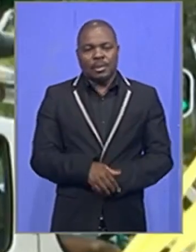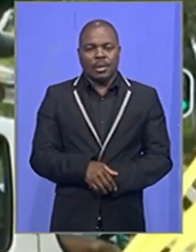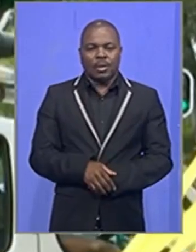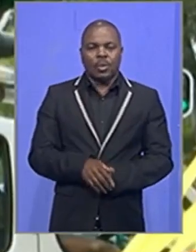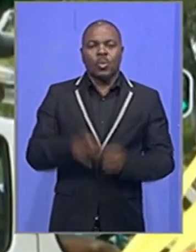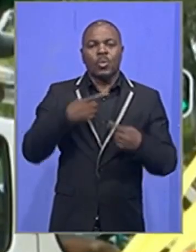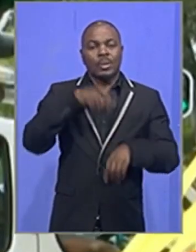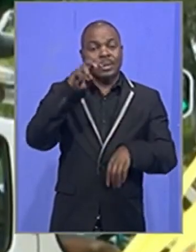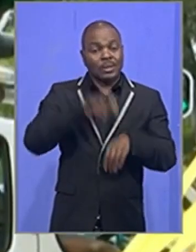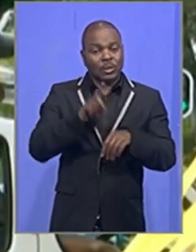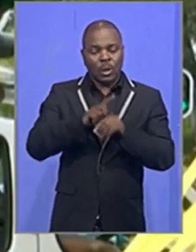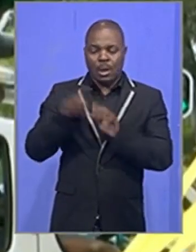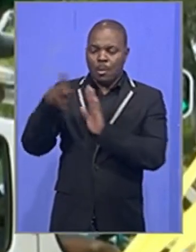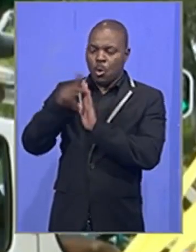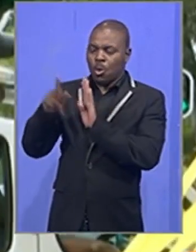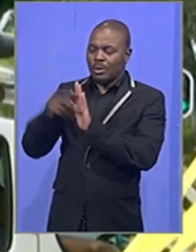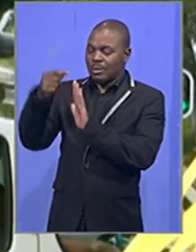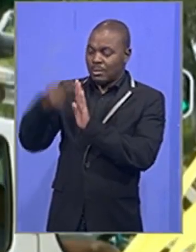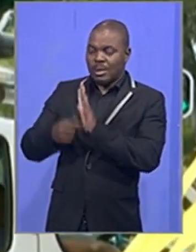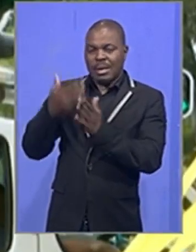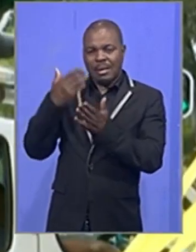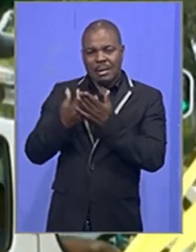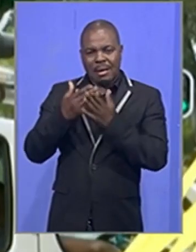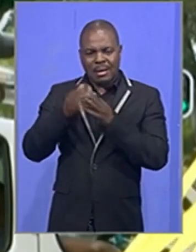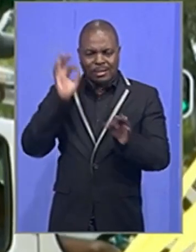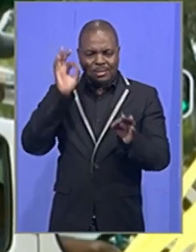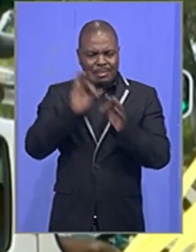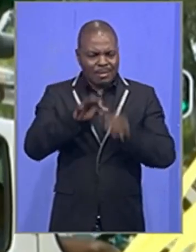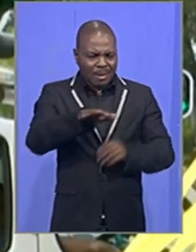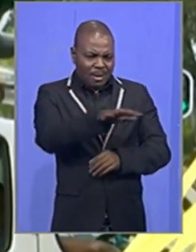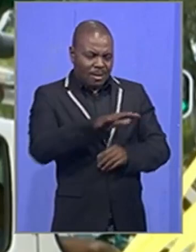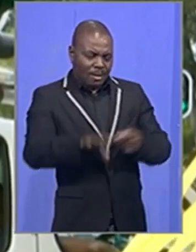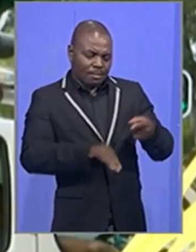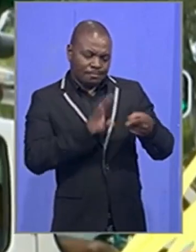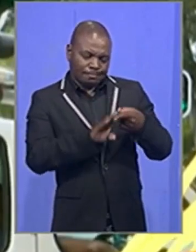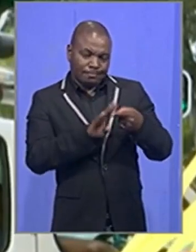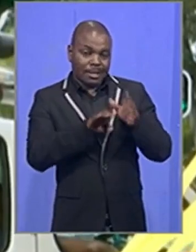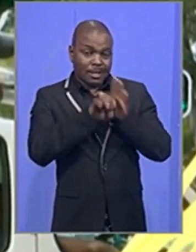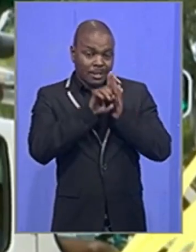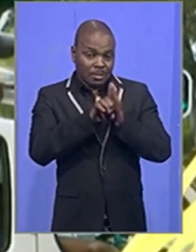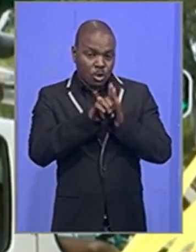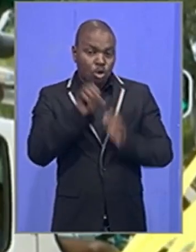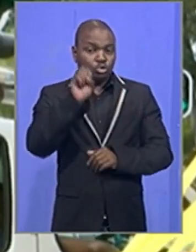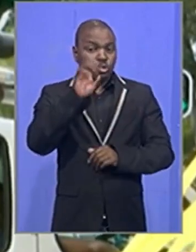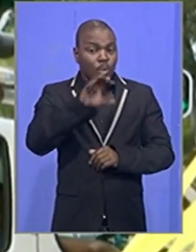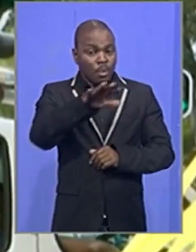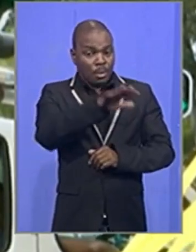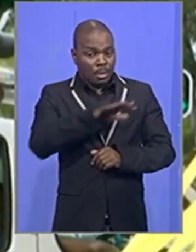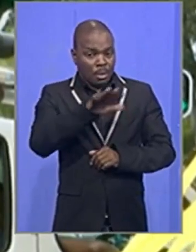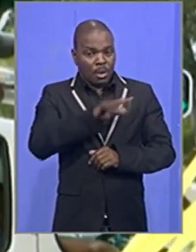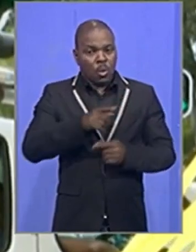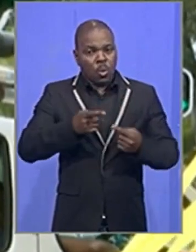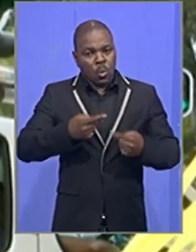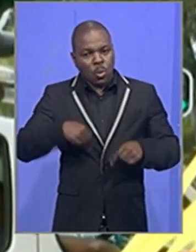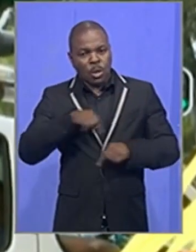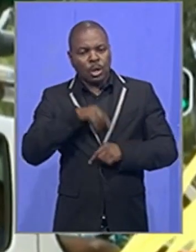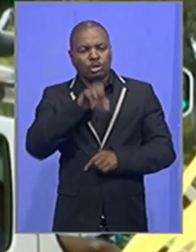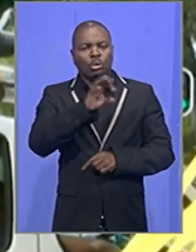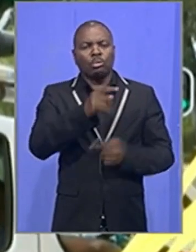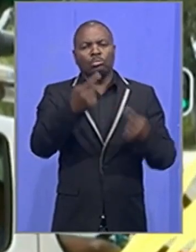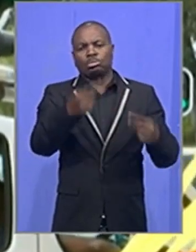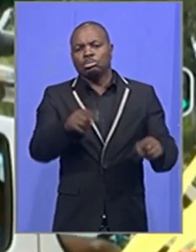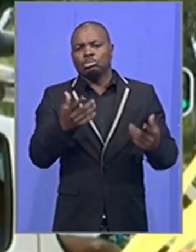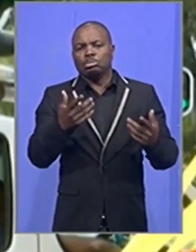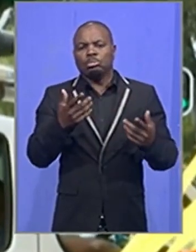need a policy that will talk to specific areas. For example, in Soweto, we cannot compare Soweto and